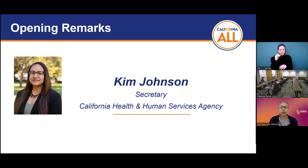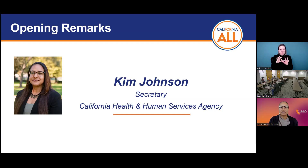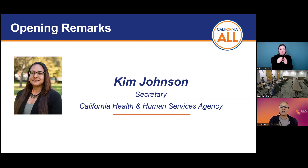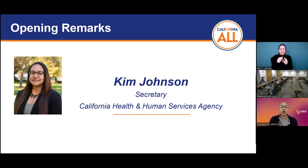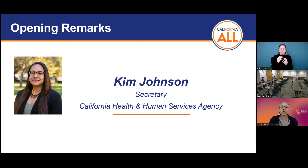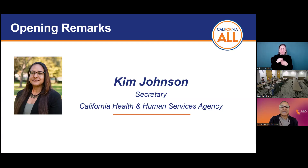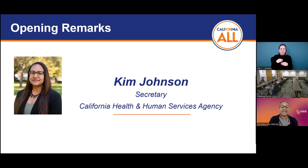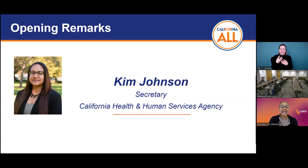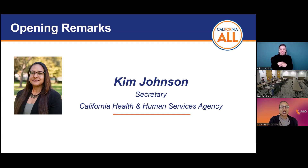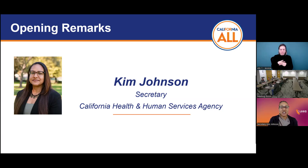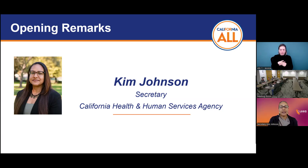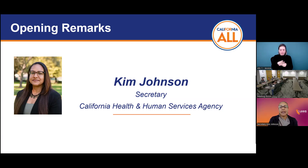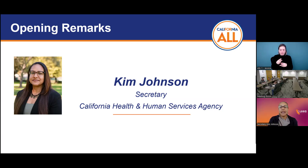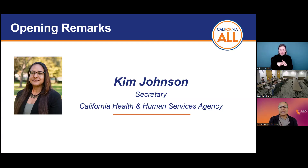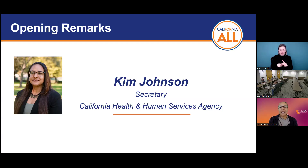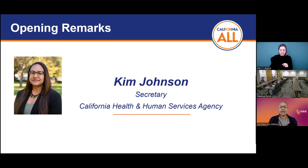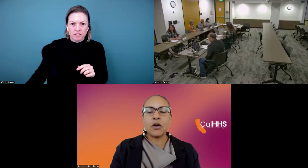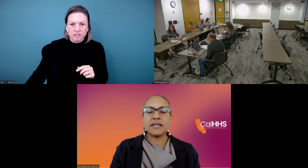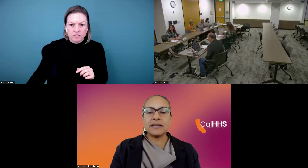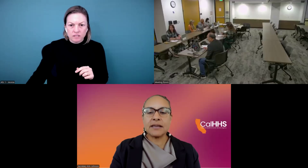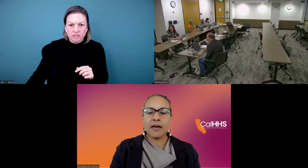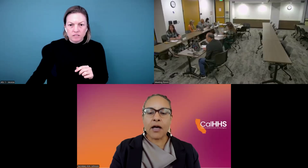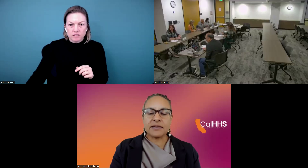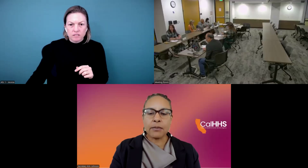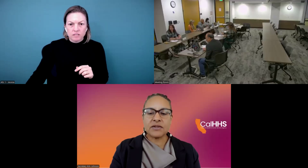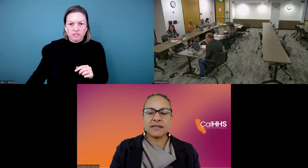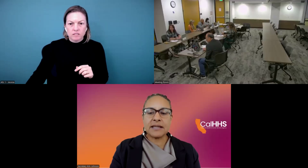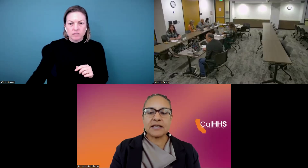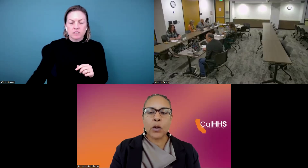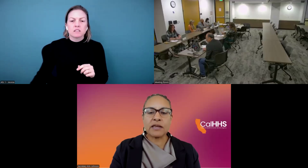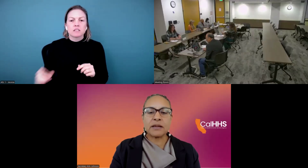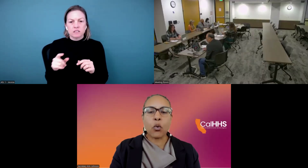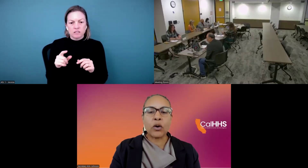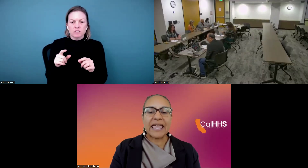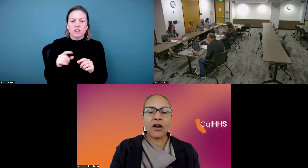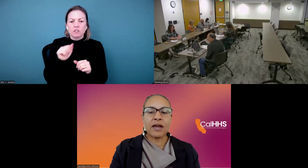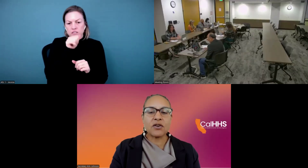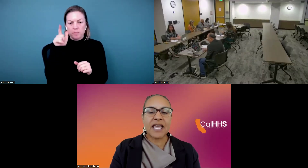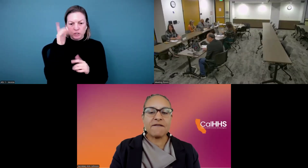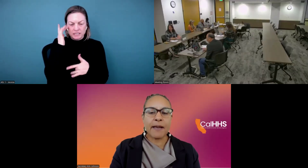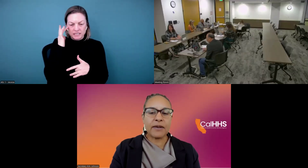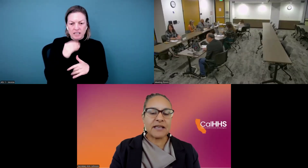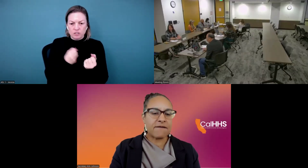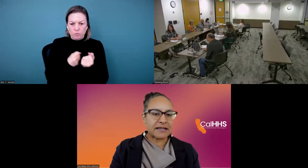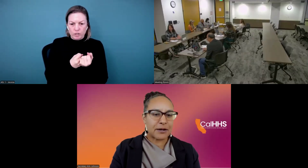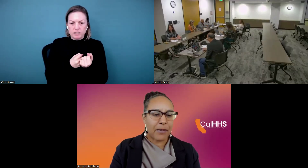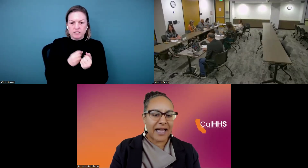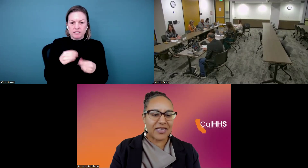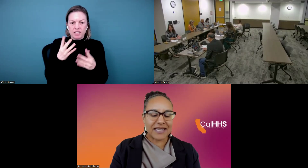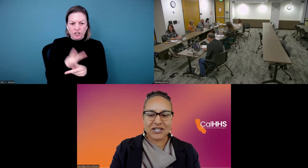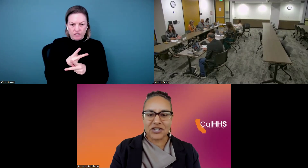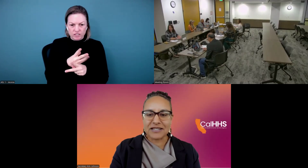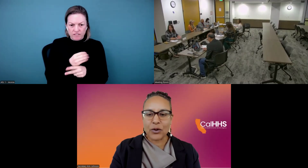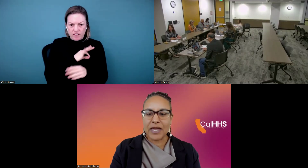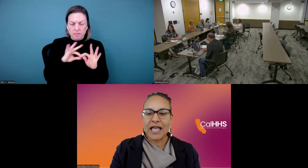the importance of early detection and diagnoses of Alzheimer's disease, as well as supporting caregivers and families affected by